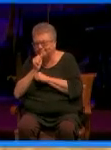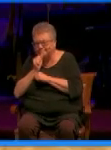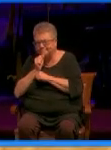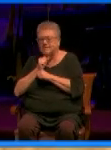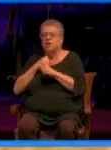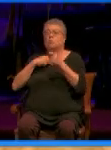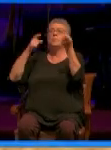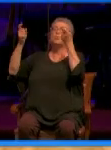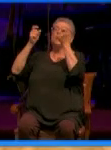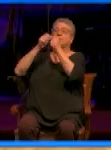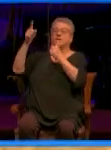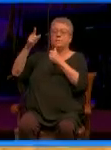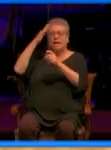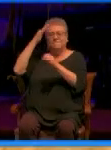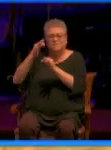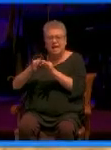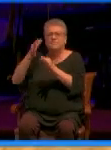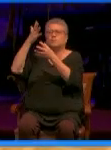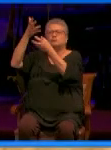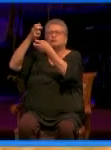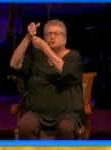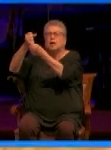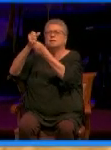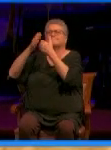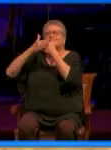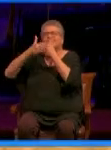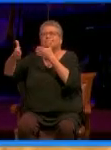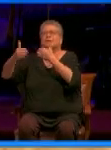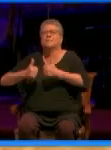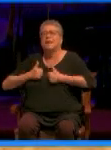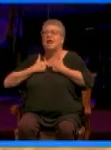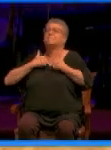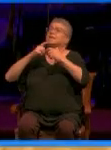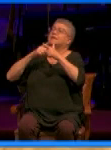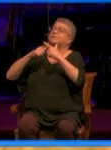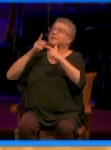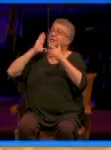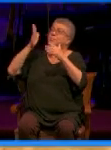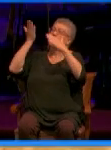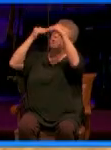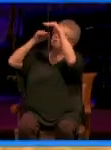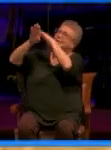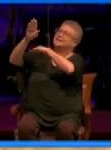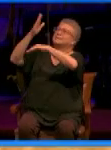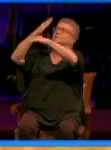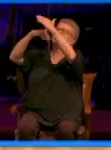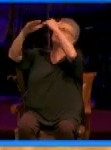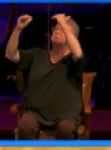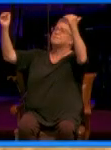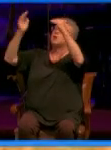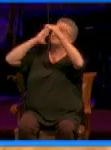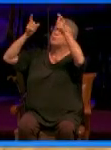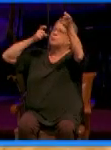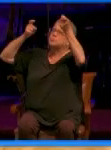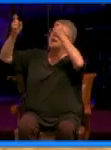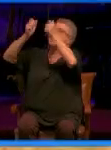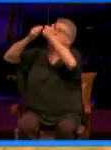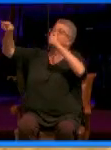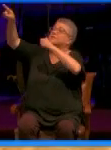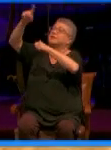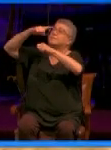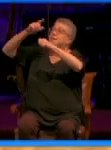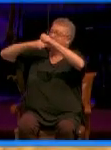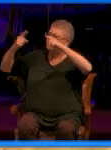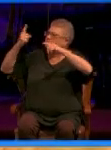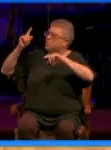walk in the faith with the Lord until the end of our life, then the Lord will bring us into his kingdom and we will reign with him forever. Now